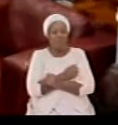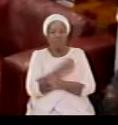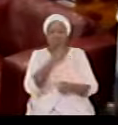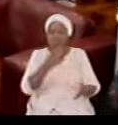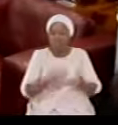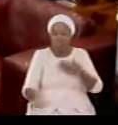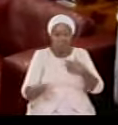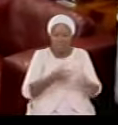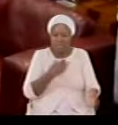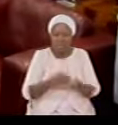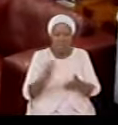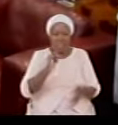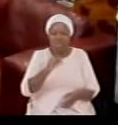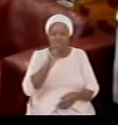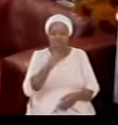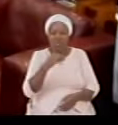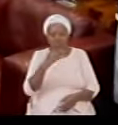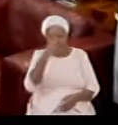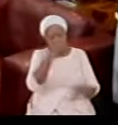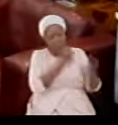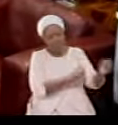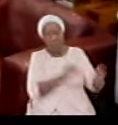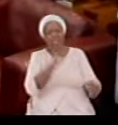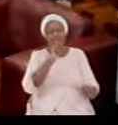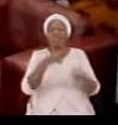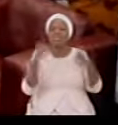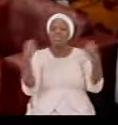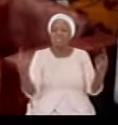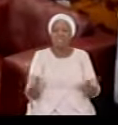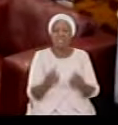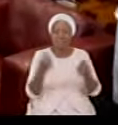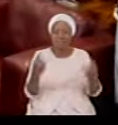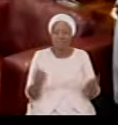is not of faith is sin.